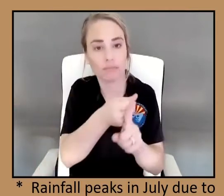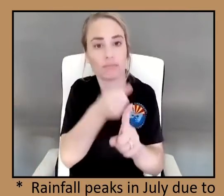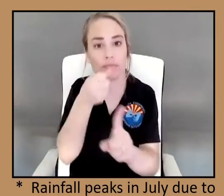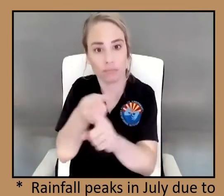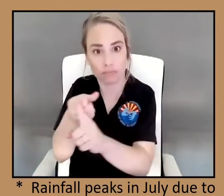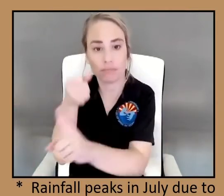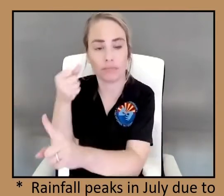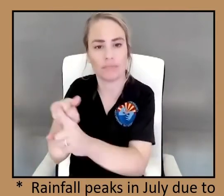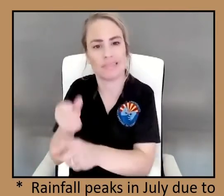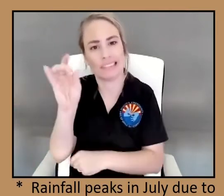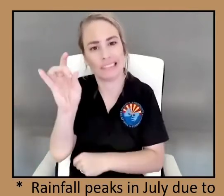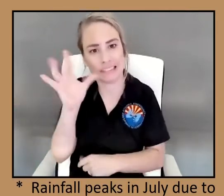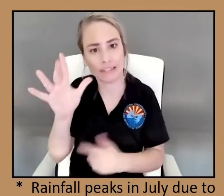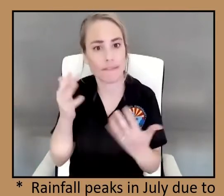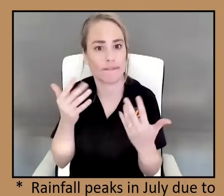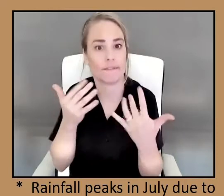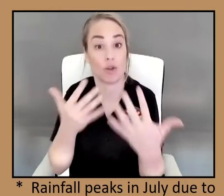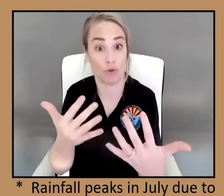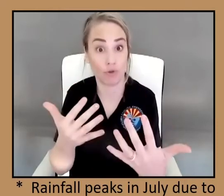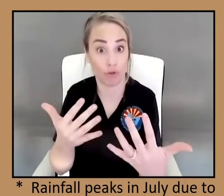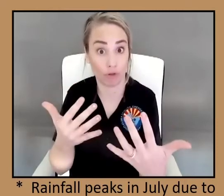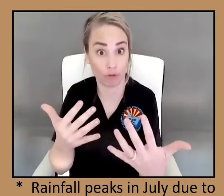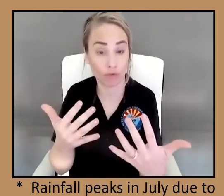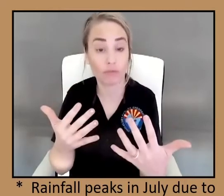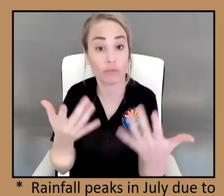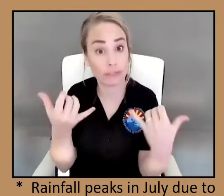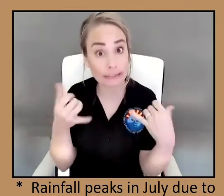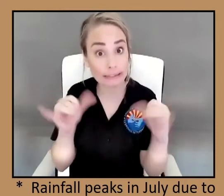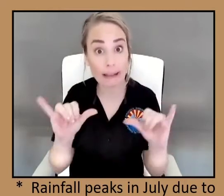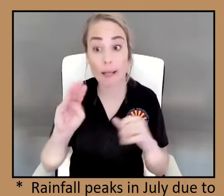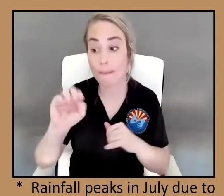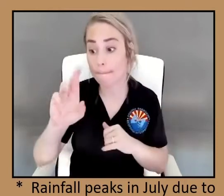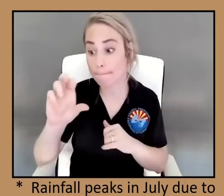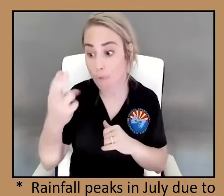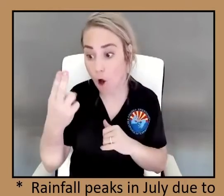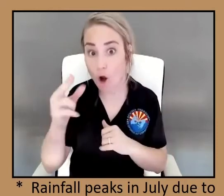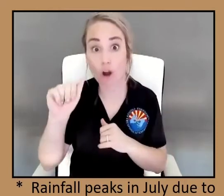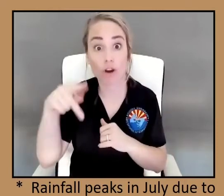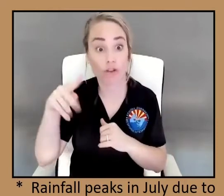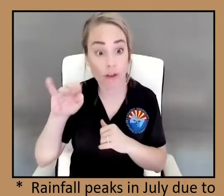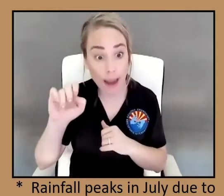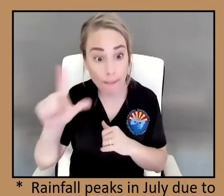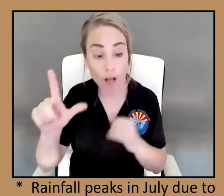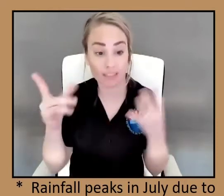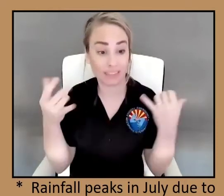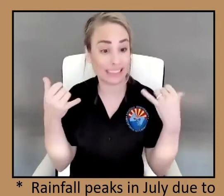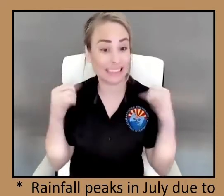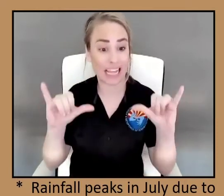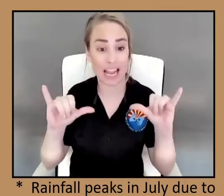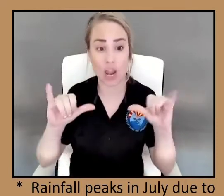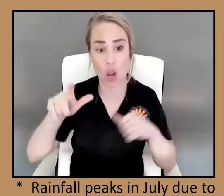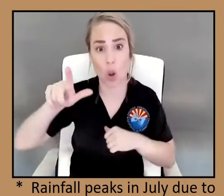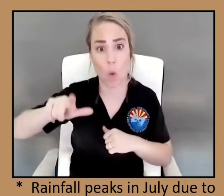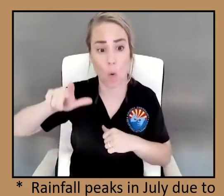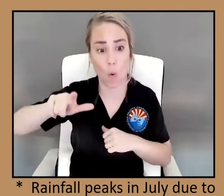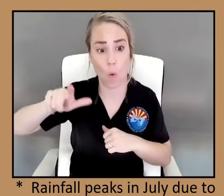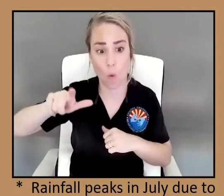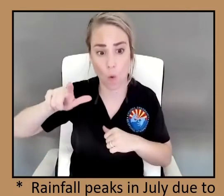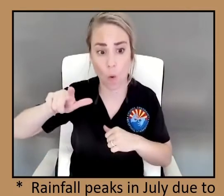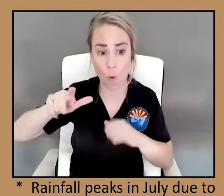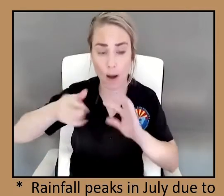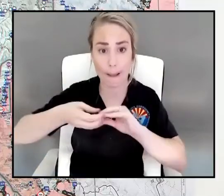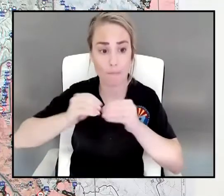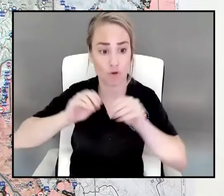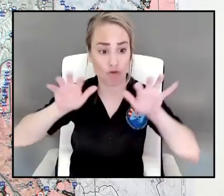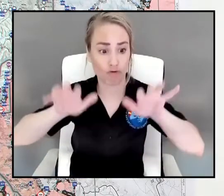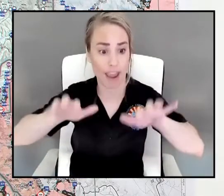bad fire activity. Even as we got into March and April, you can see the rainfall is much lower than what's normal for this time of